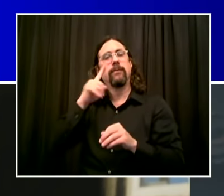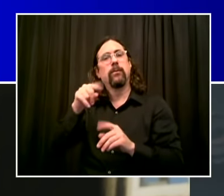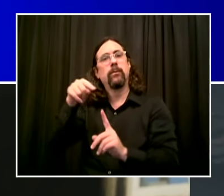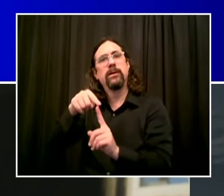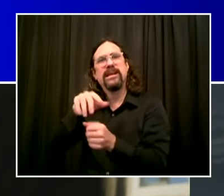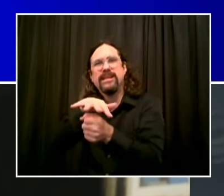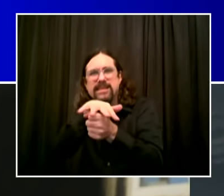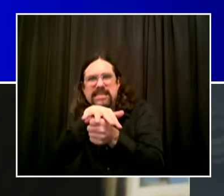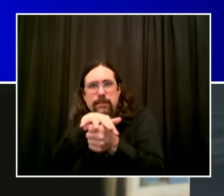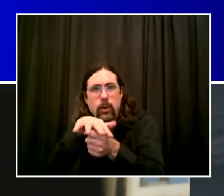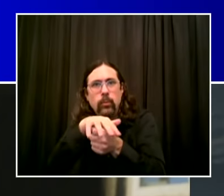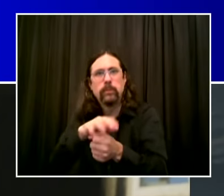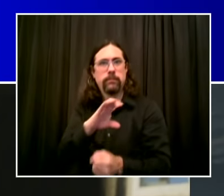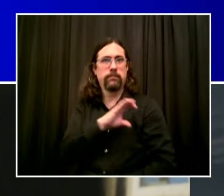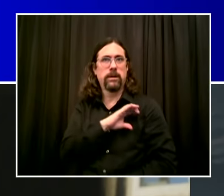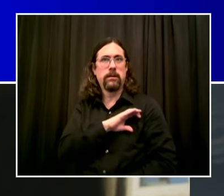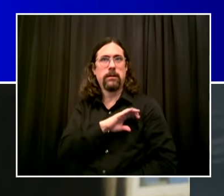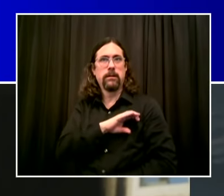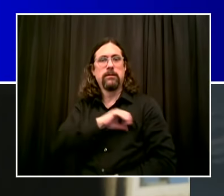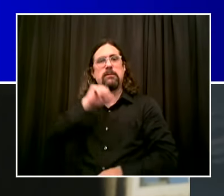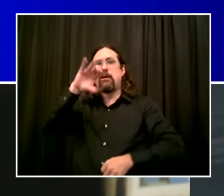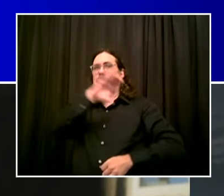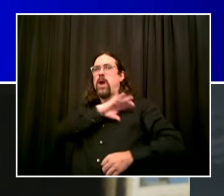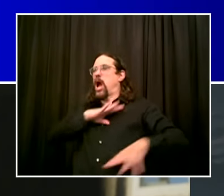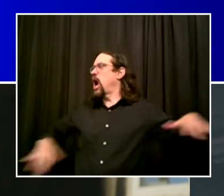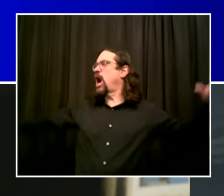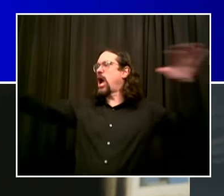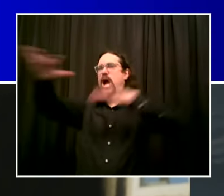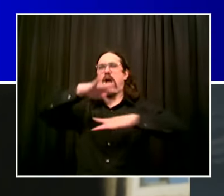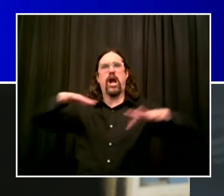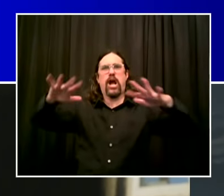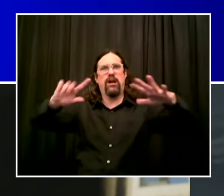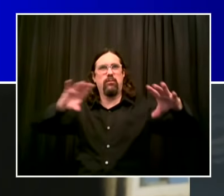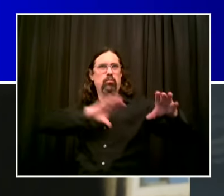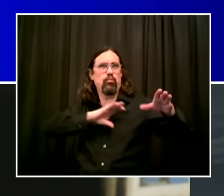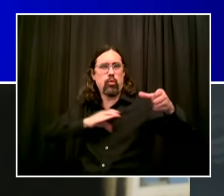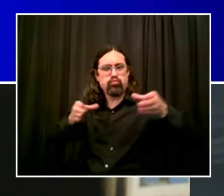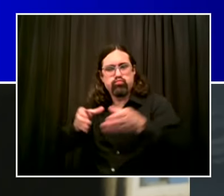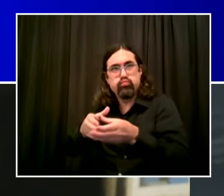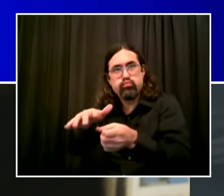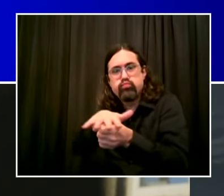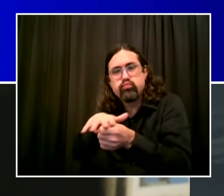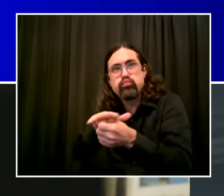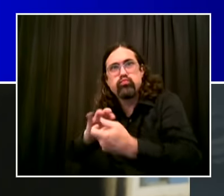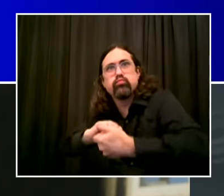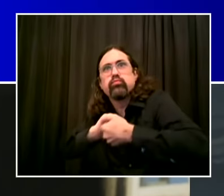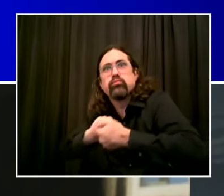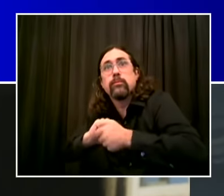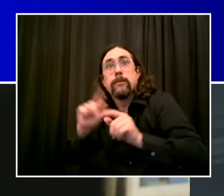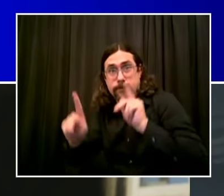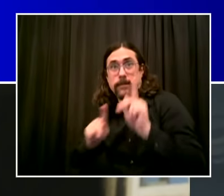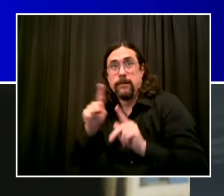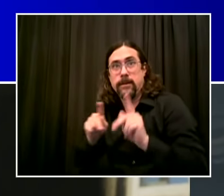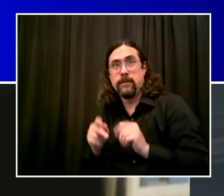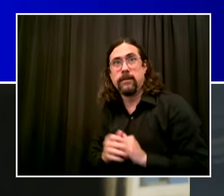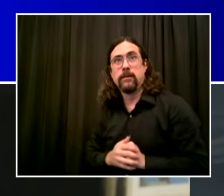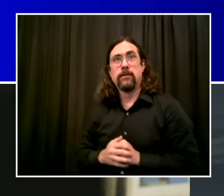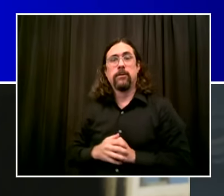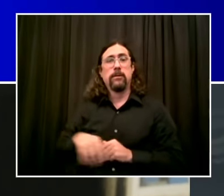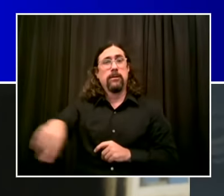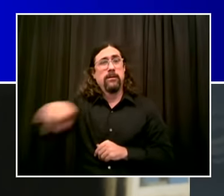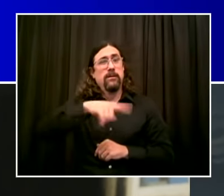and our future can be in very good hands if we support them. So those young people in Harlem on Friday inspired me. On Friday evening, I was